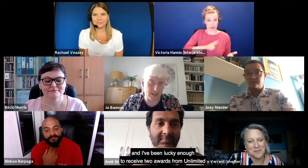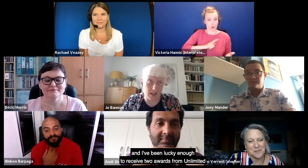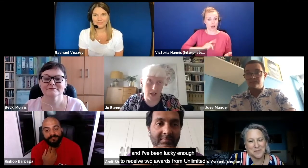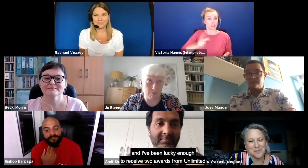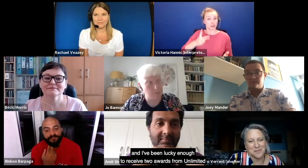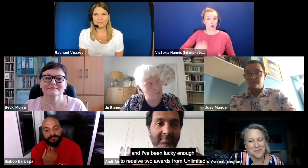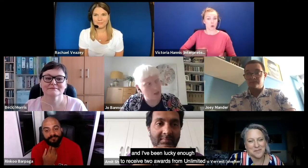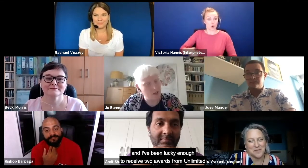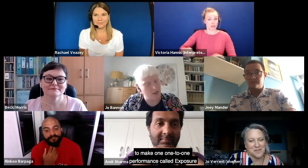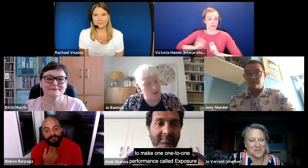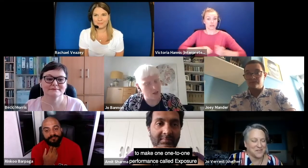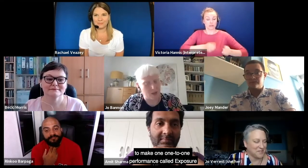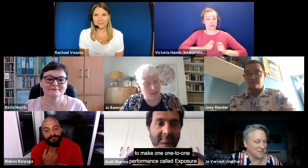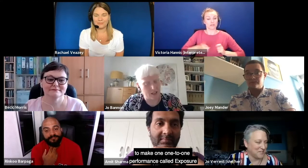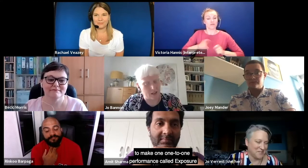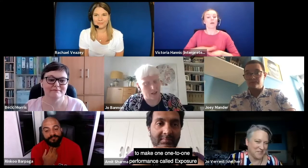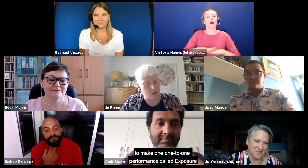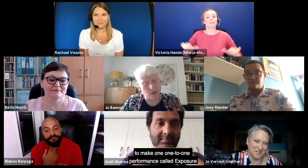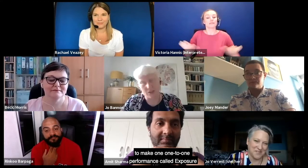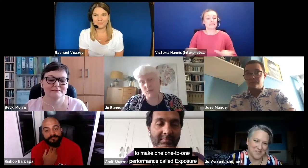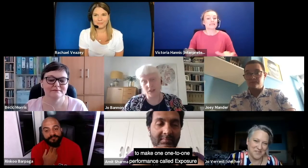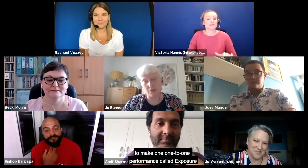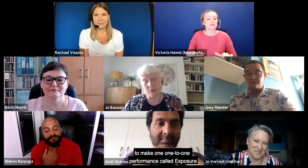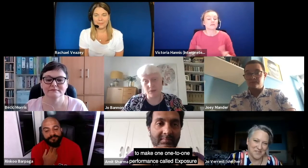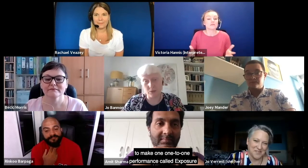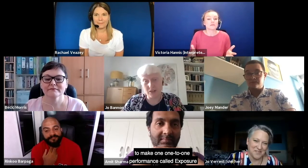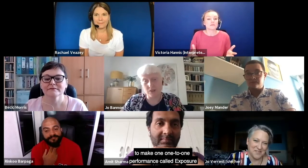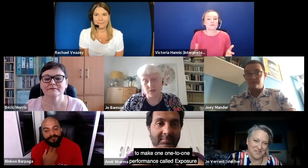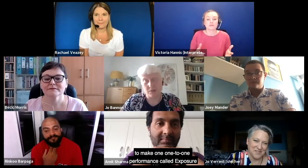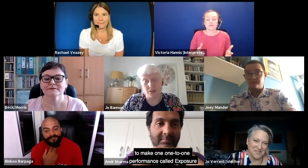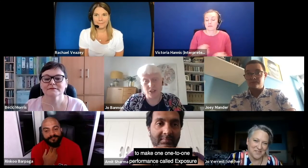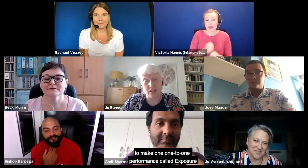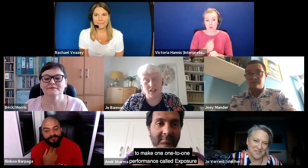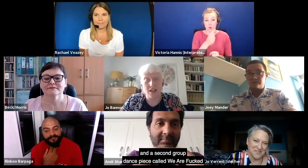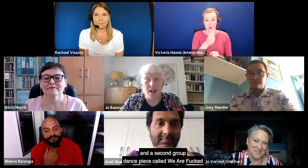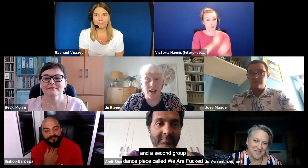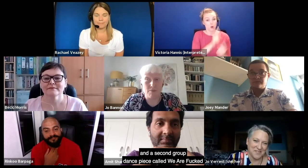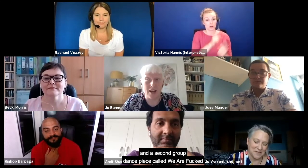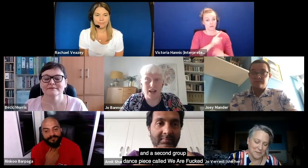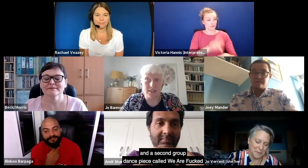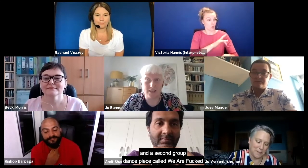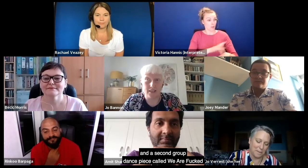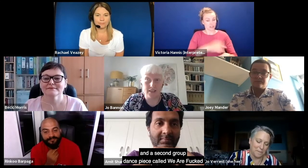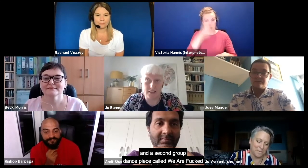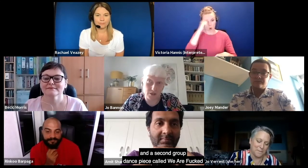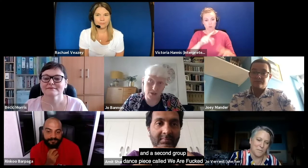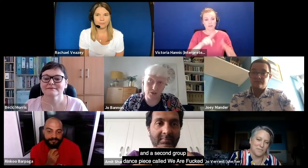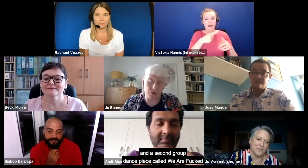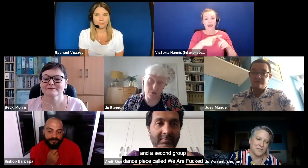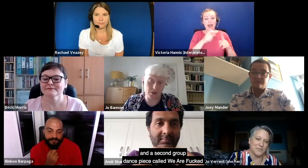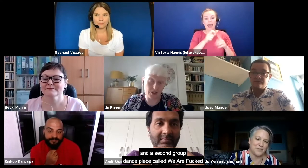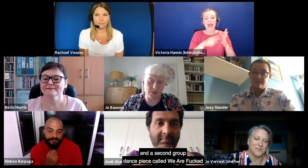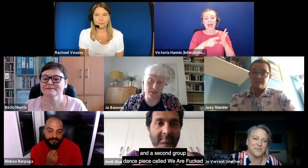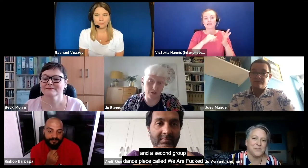Unlimited to make one one-to-one performance called Exposure and a second